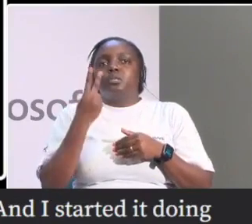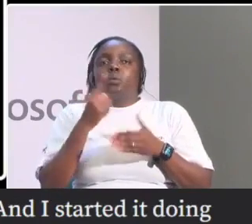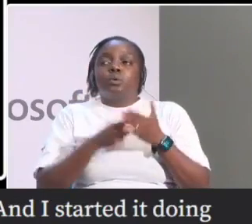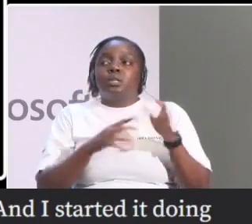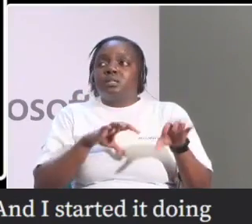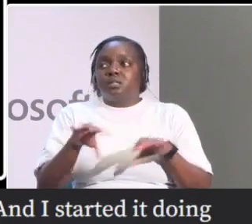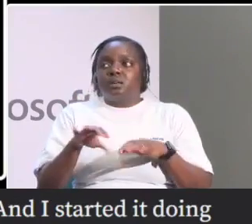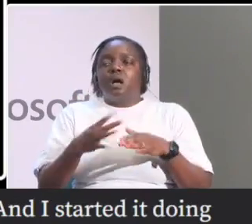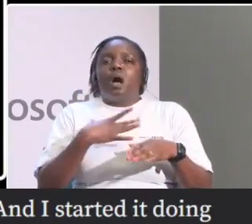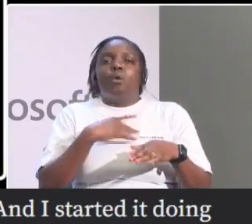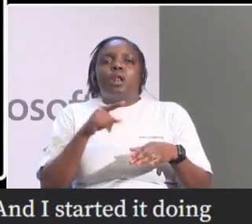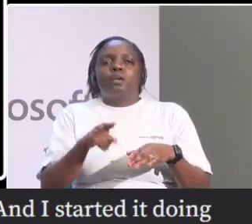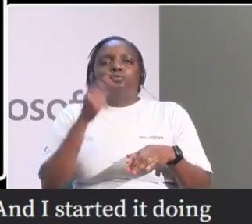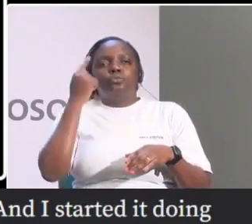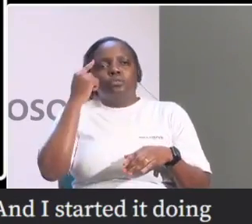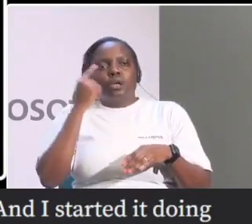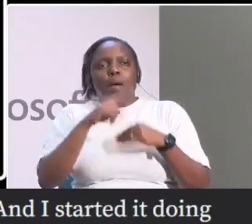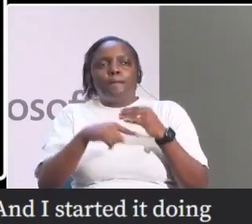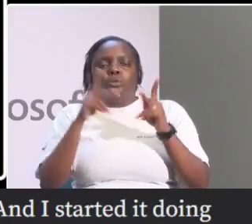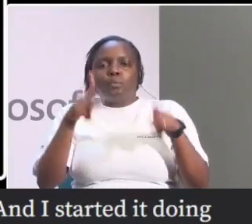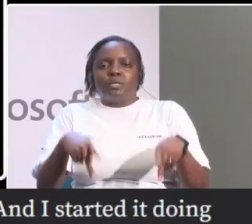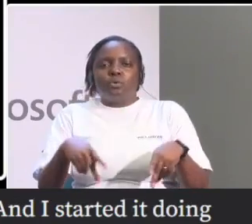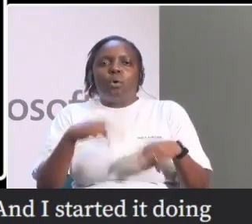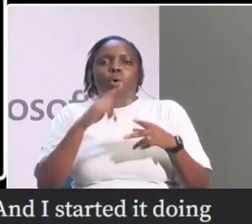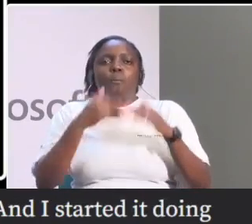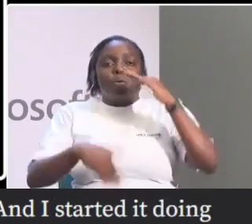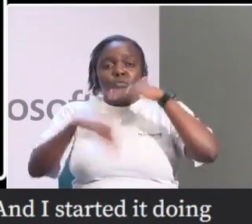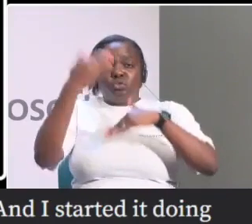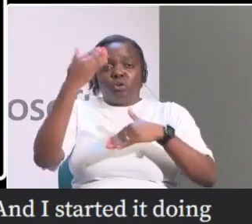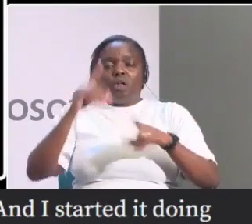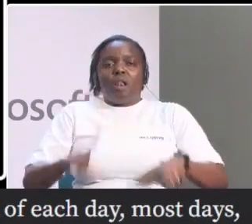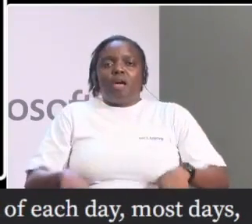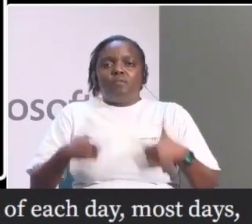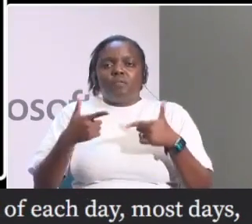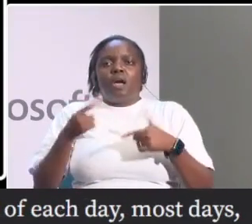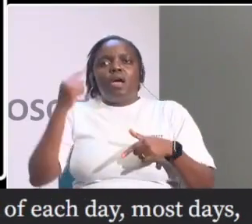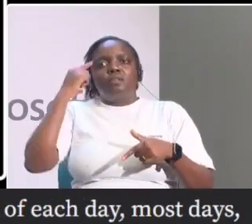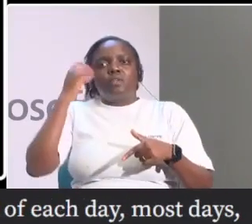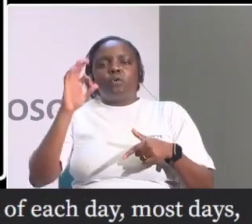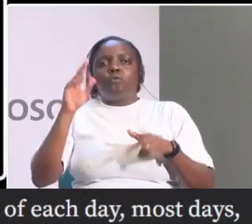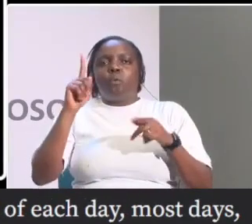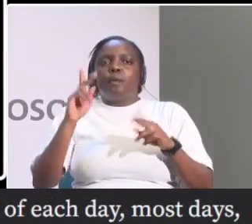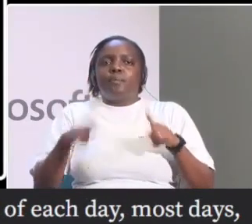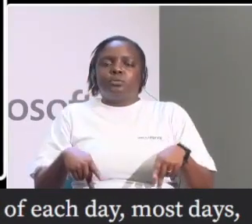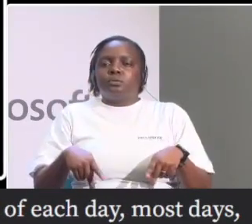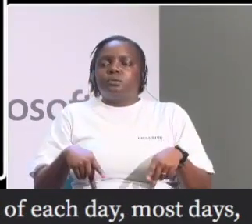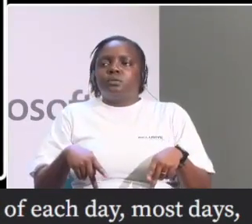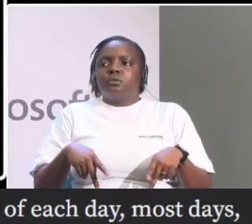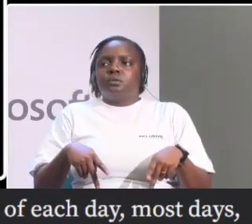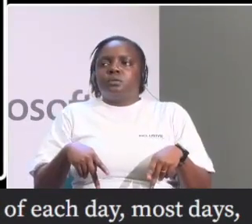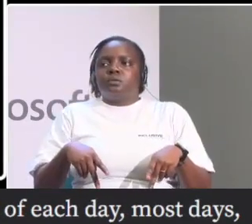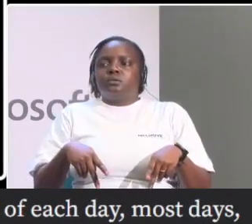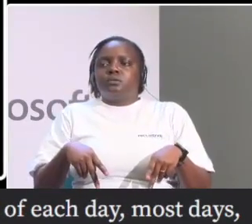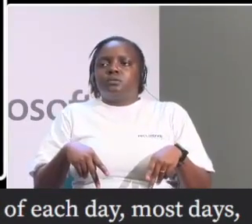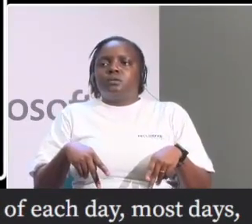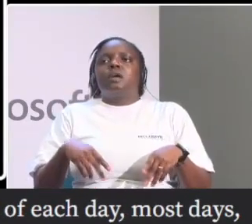did. So I'd like you to think about your personal and professional lives and think of one person and go and thank